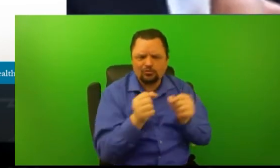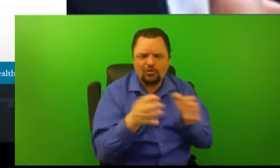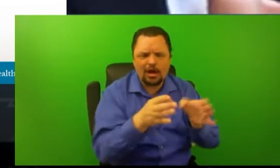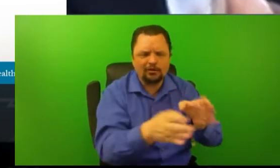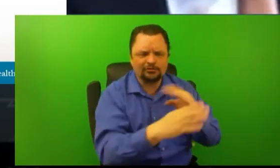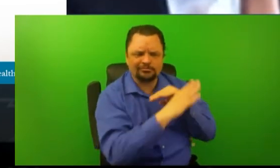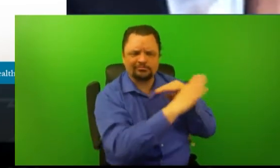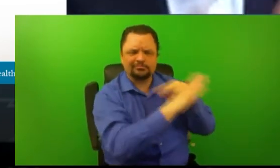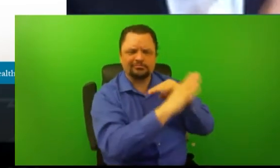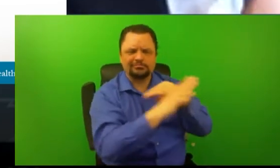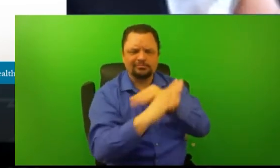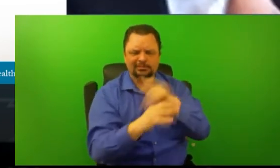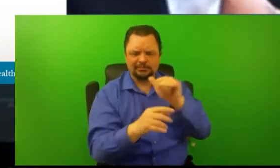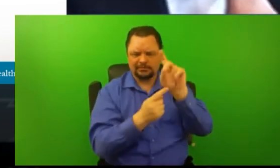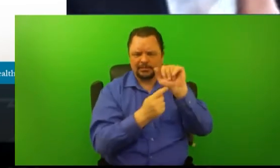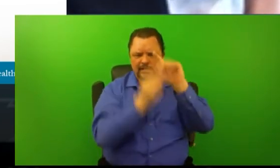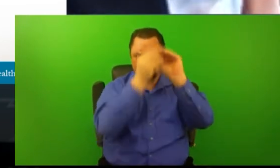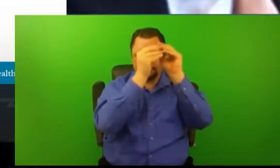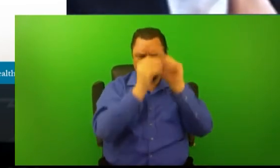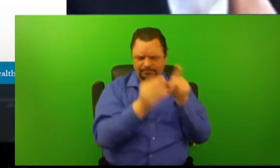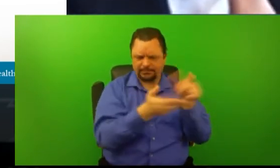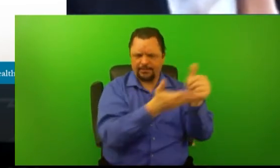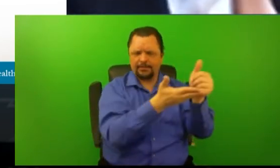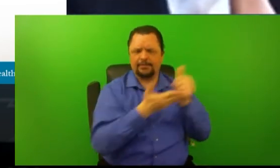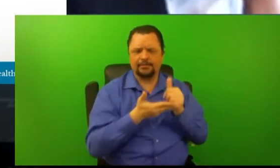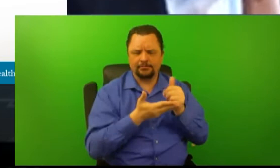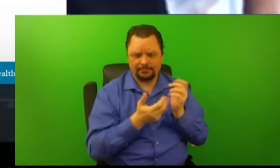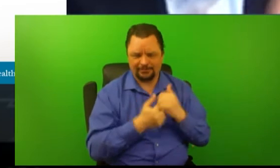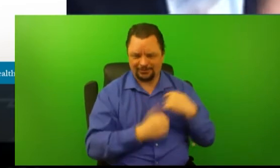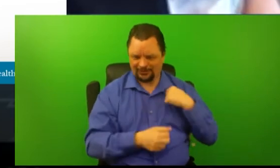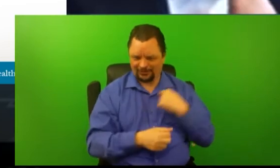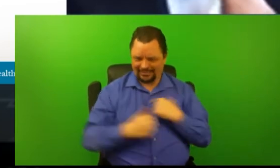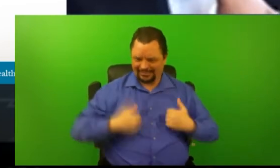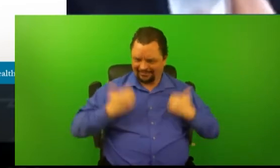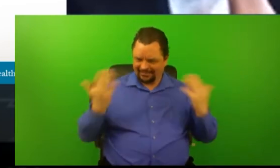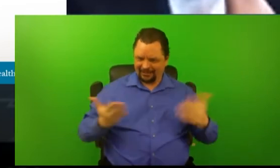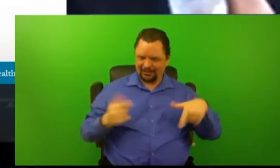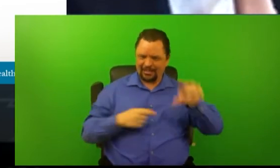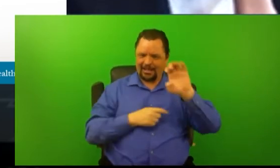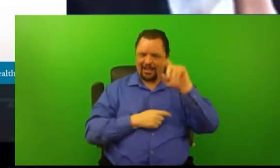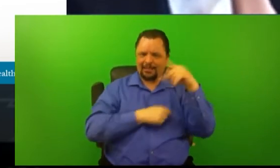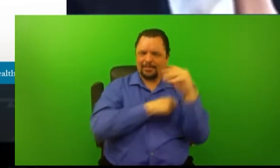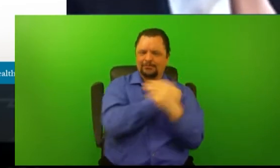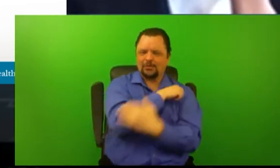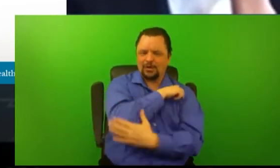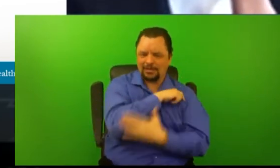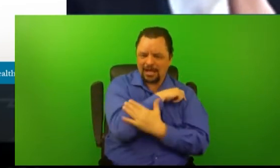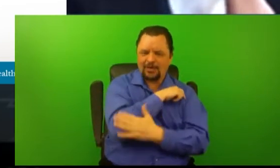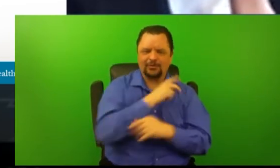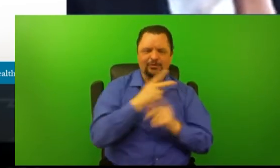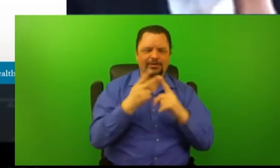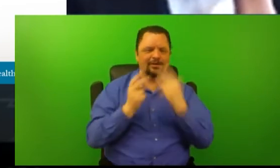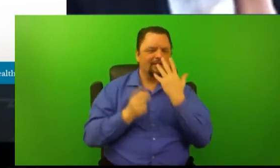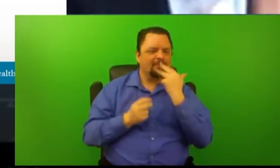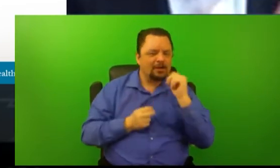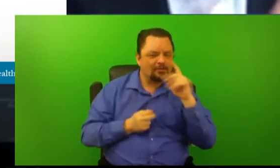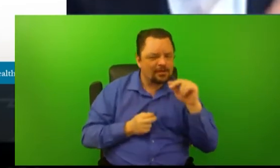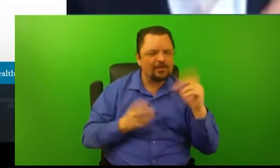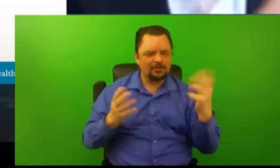as residents of El Paso County, we as residents of Colorado, have a lot to do with where we're